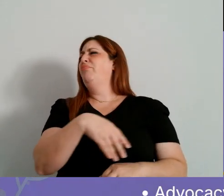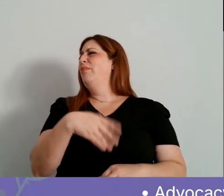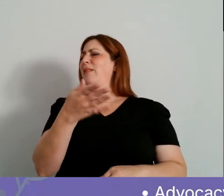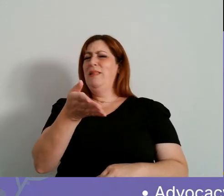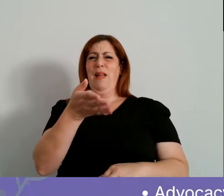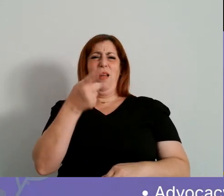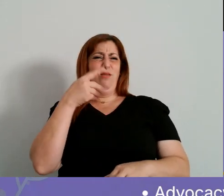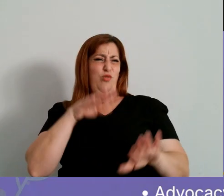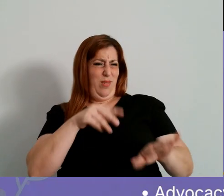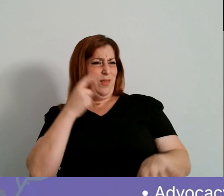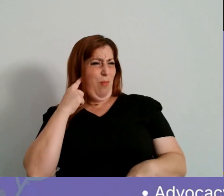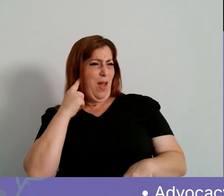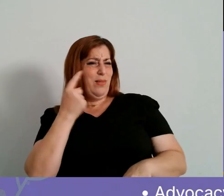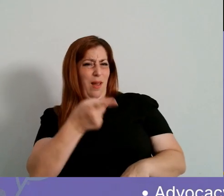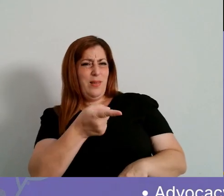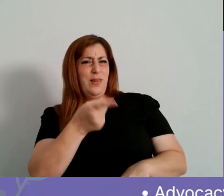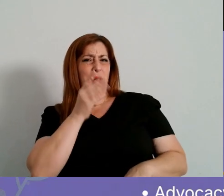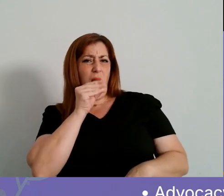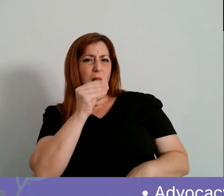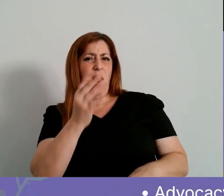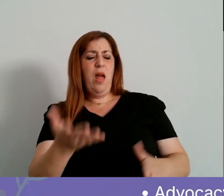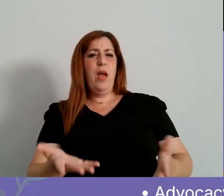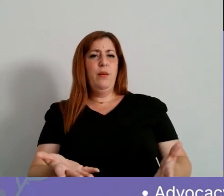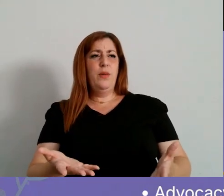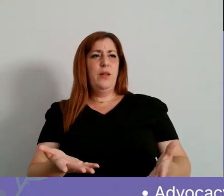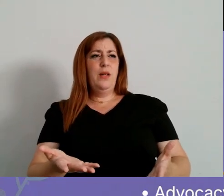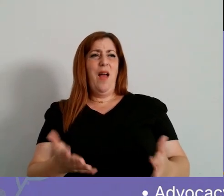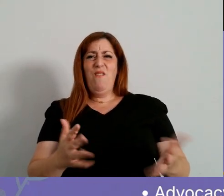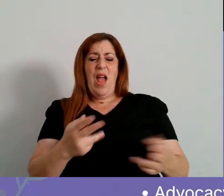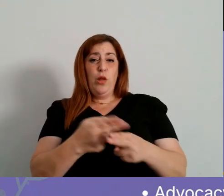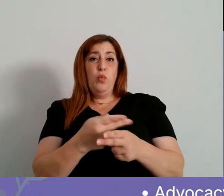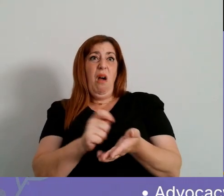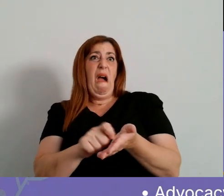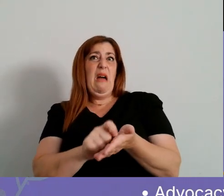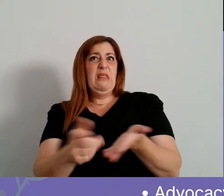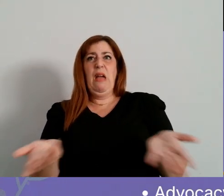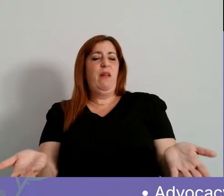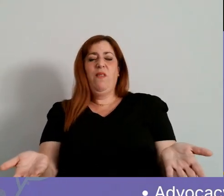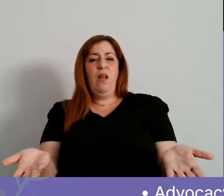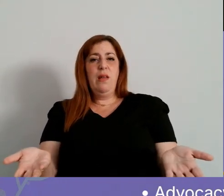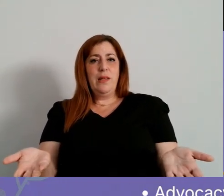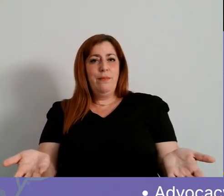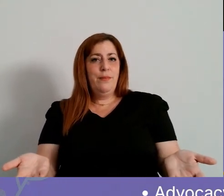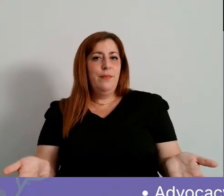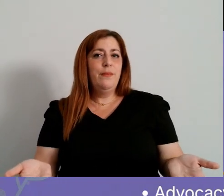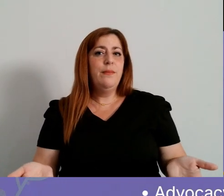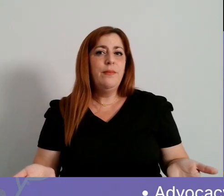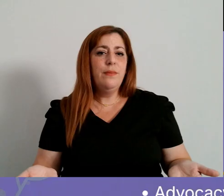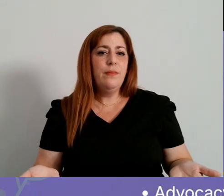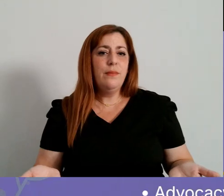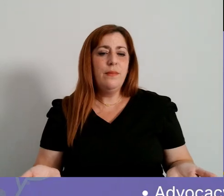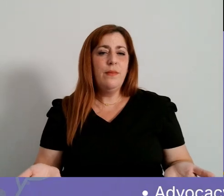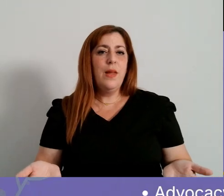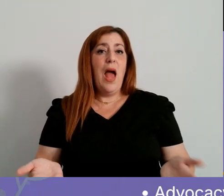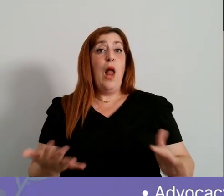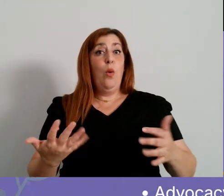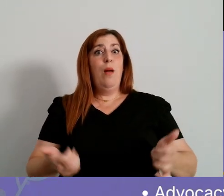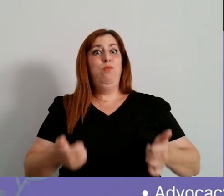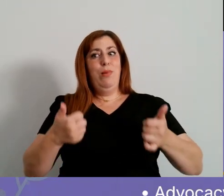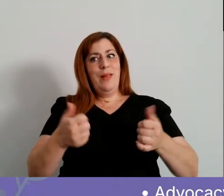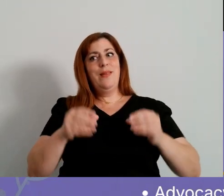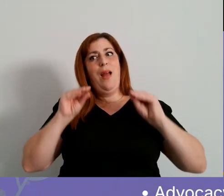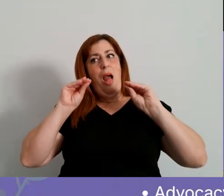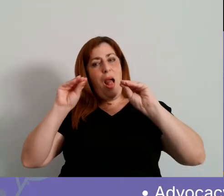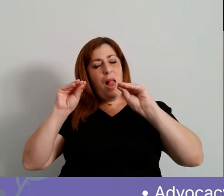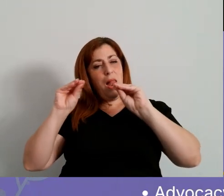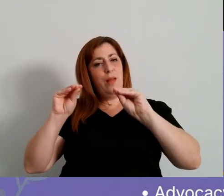speak before. Why can't you just continue doing that? Even though I can't in that moment. So again, you're having to do double the work to also